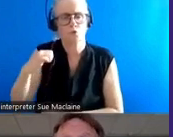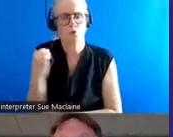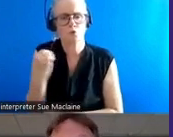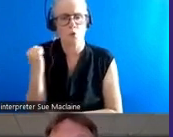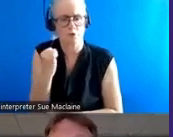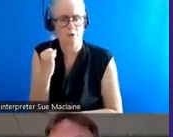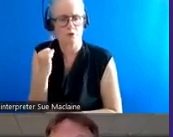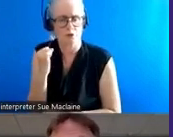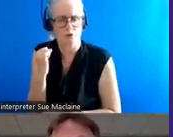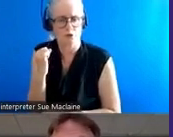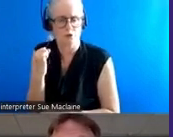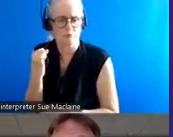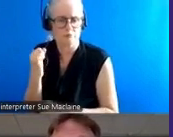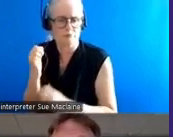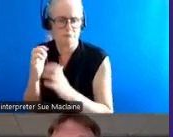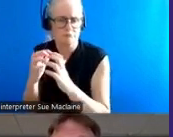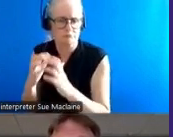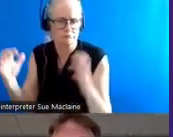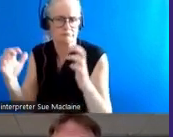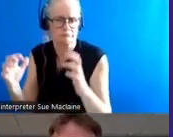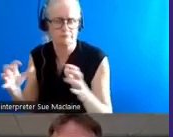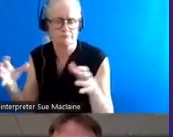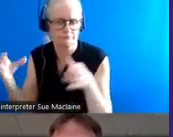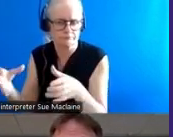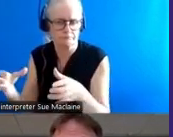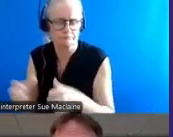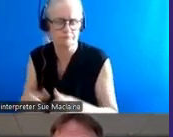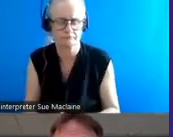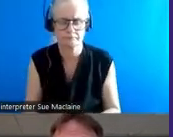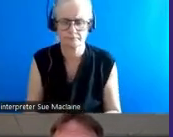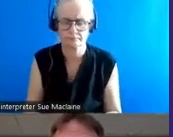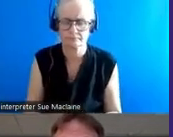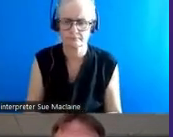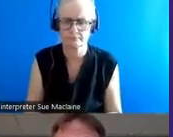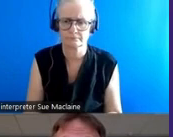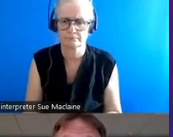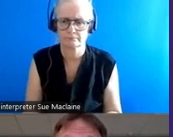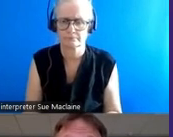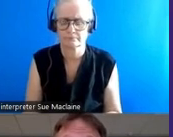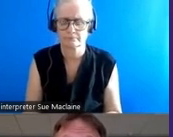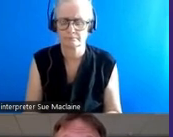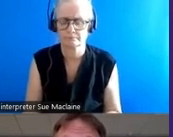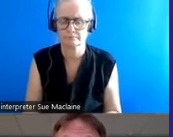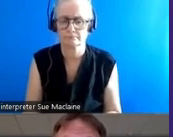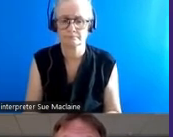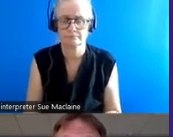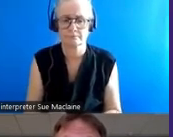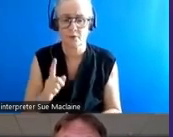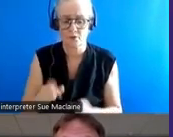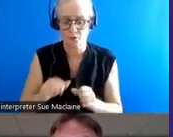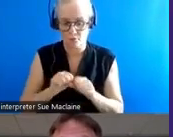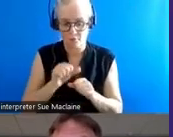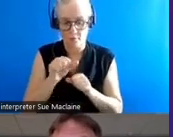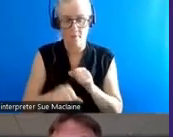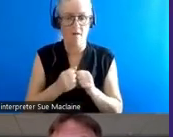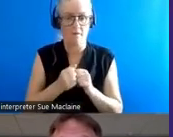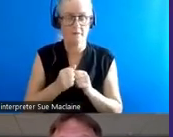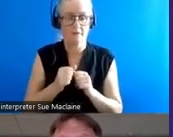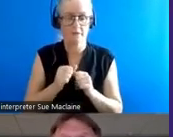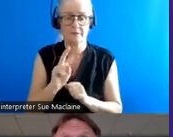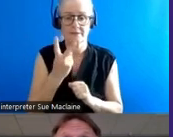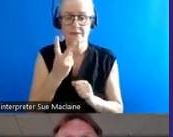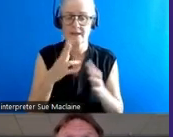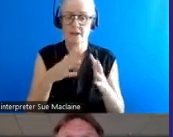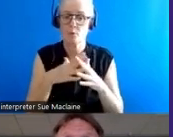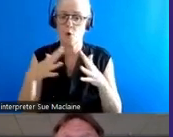the model which we've kind of had in across the UK since the end of the last war, where you have arm's length bodies,